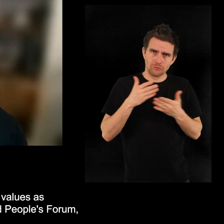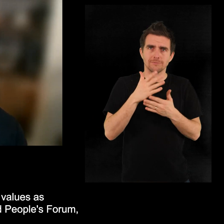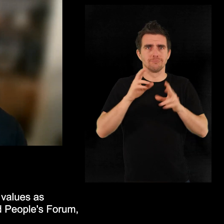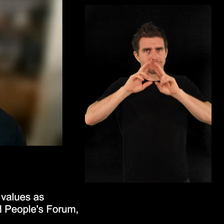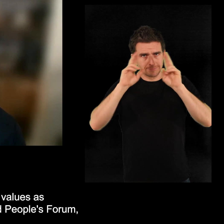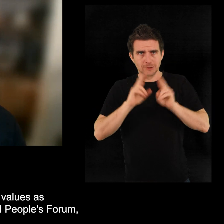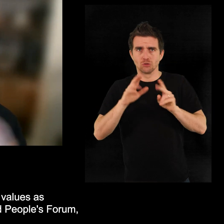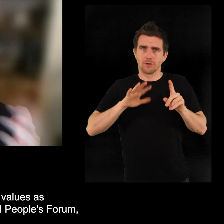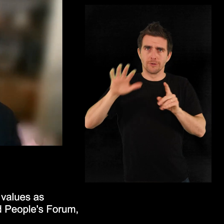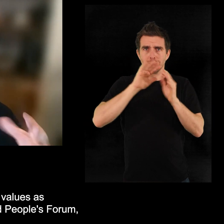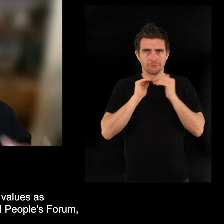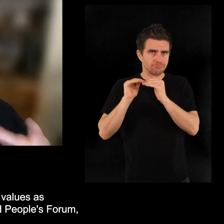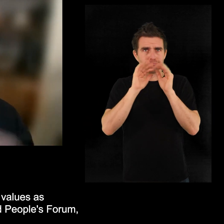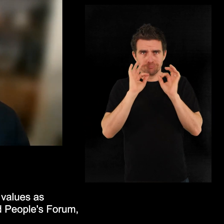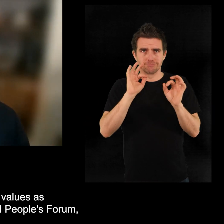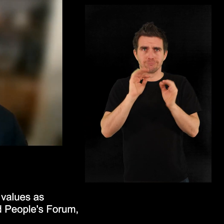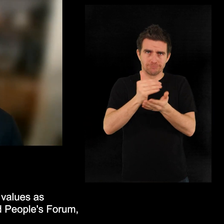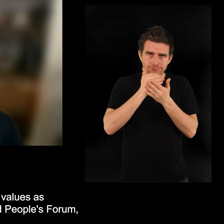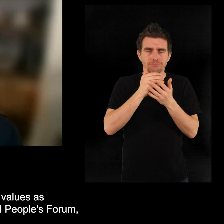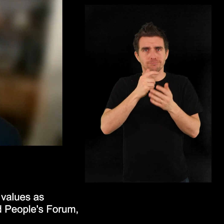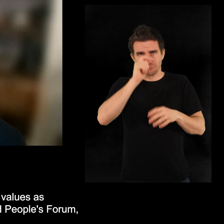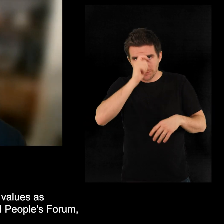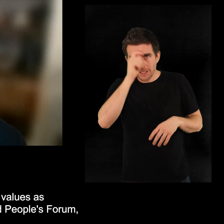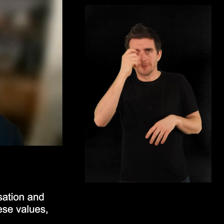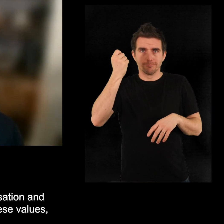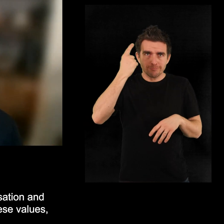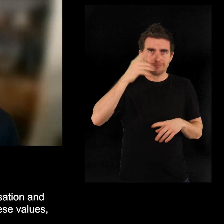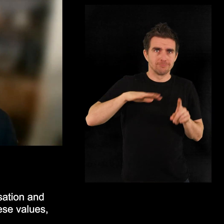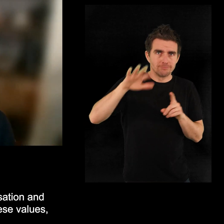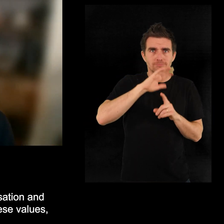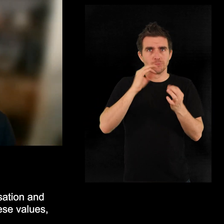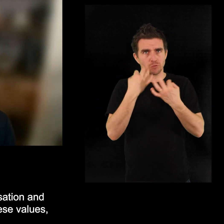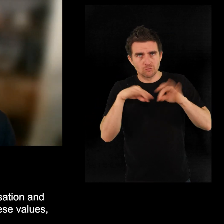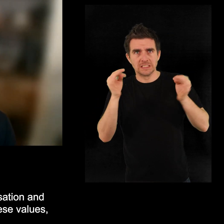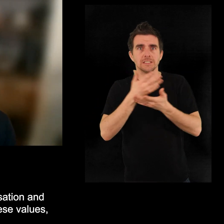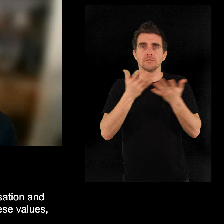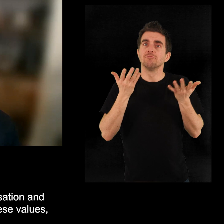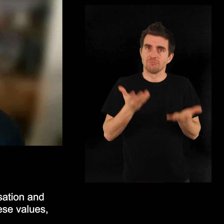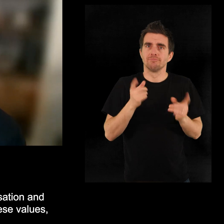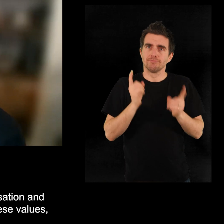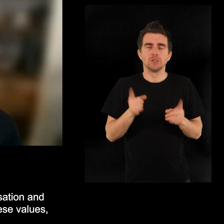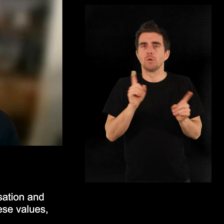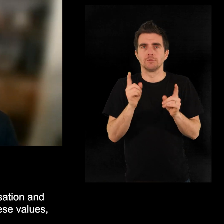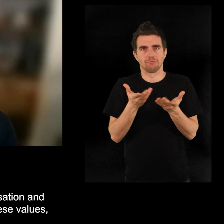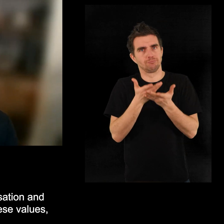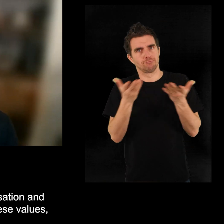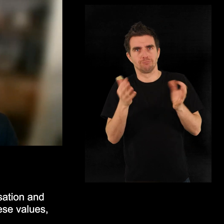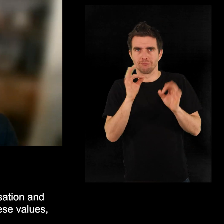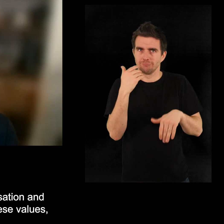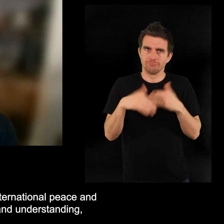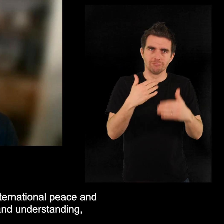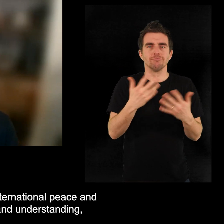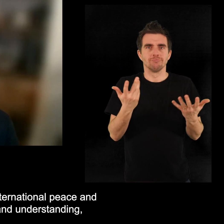all the values as the Commonwealth Disabled People's Forum. We are an accredited organisation and therefore have to support these